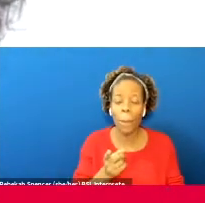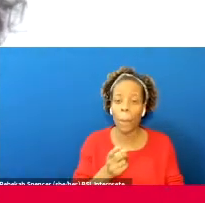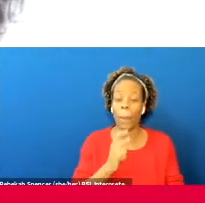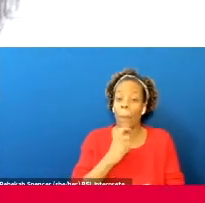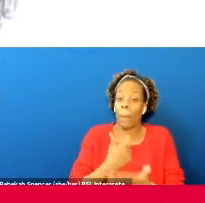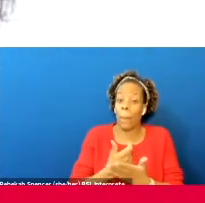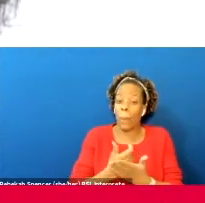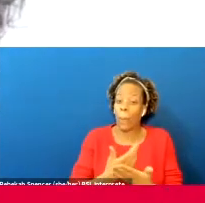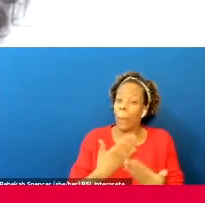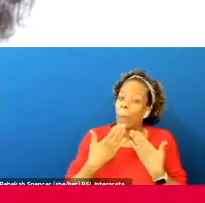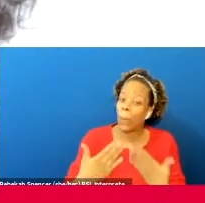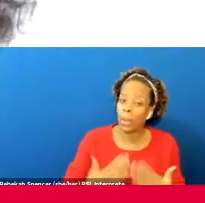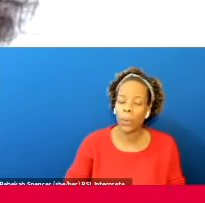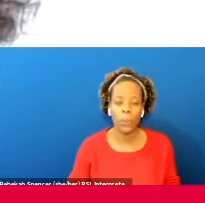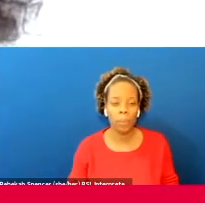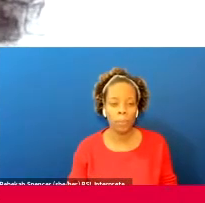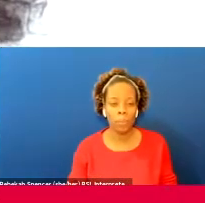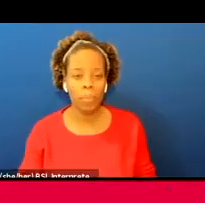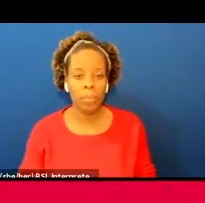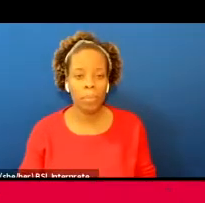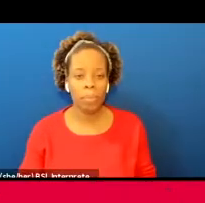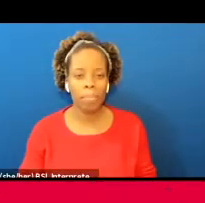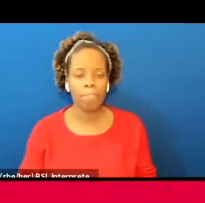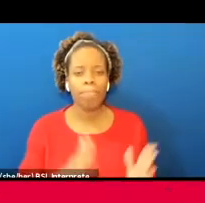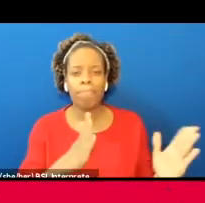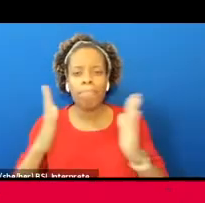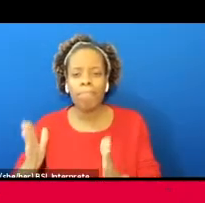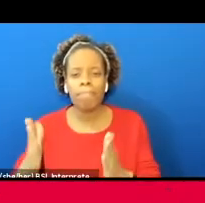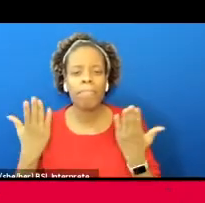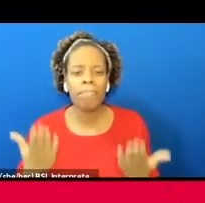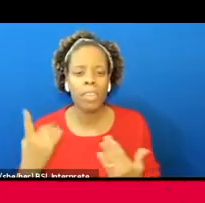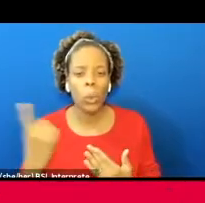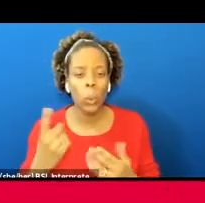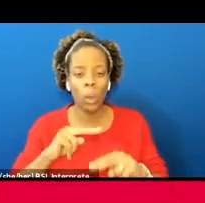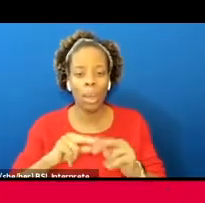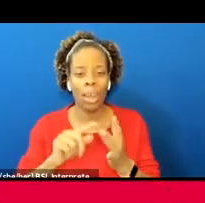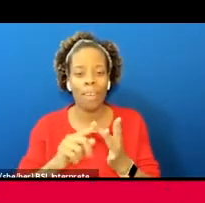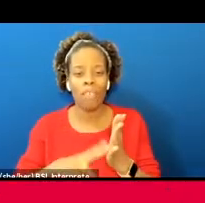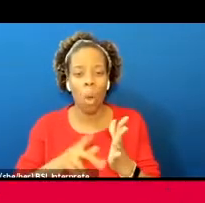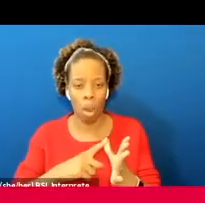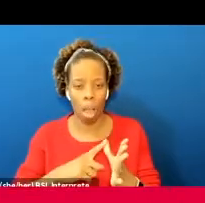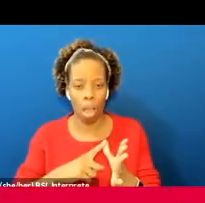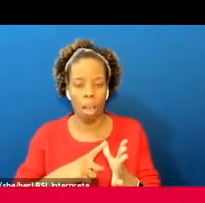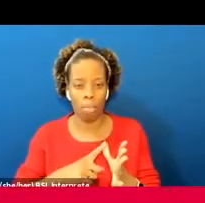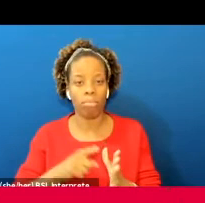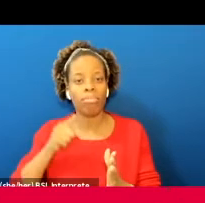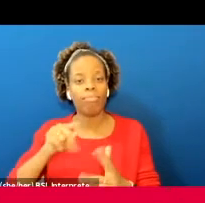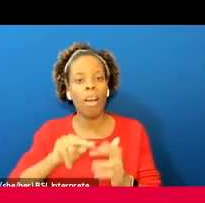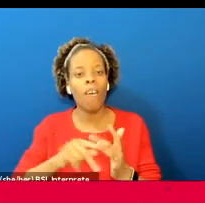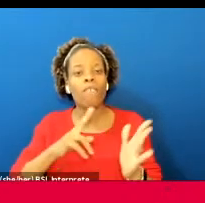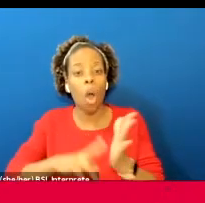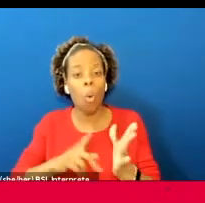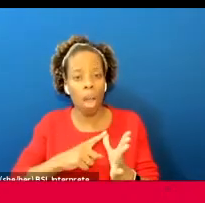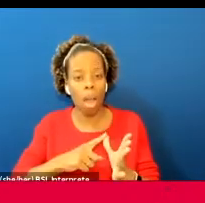speak. So next we'll hear from Fiona Sim. Fiona, who uses